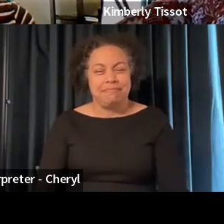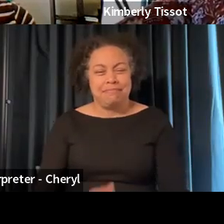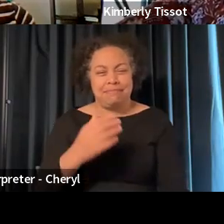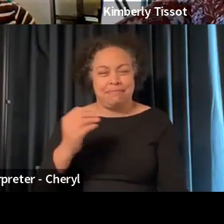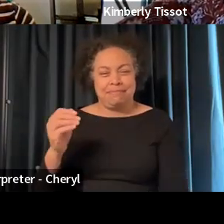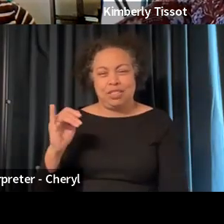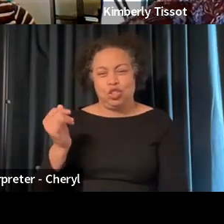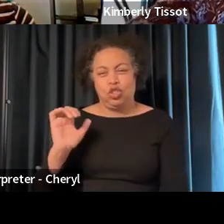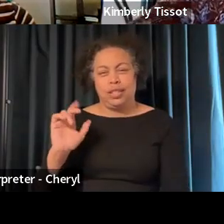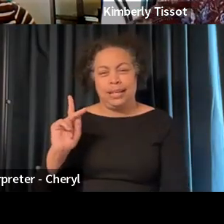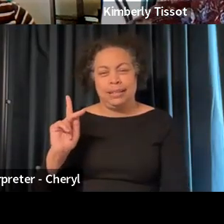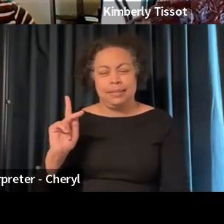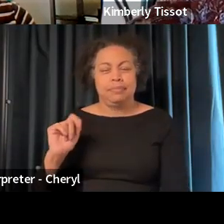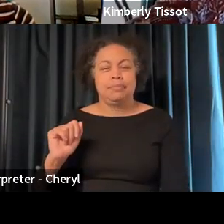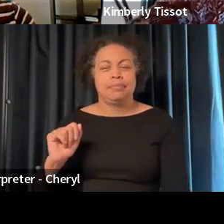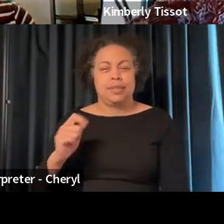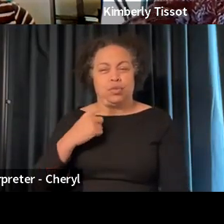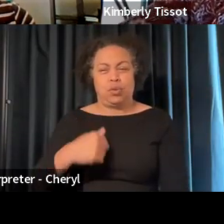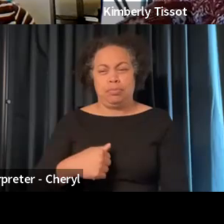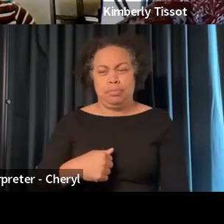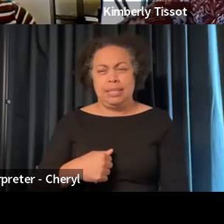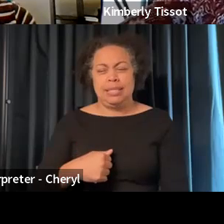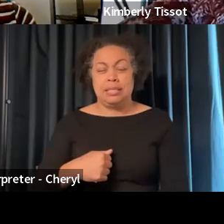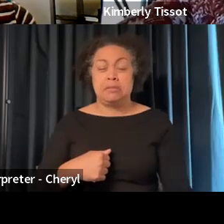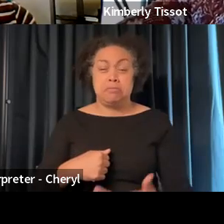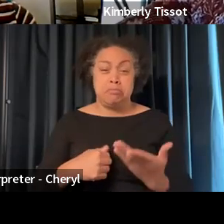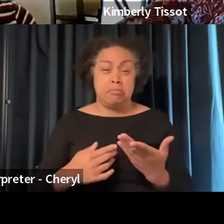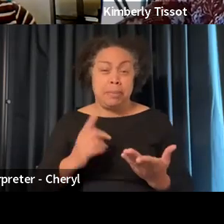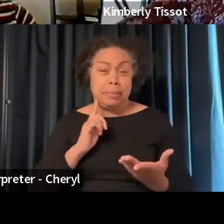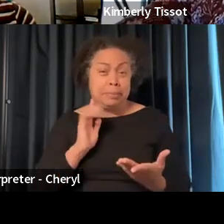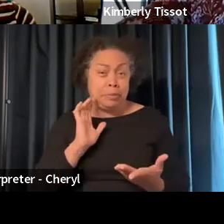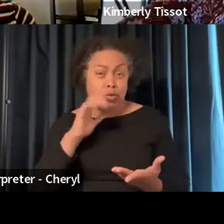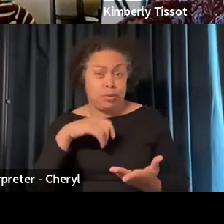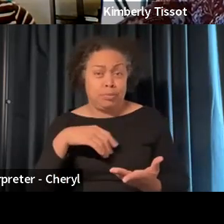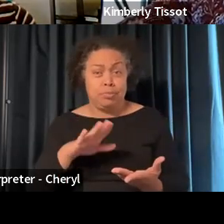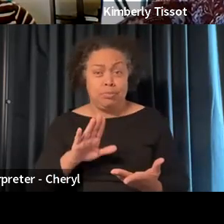And for me, I know this is gonna sound kind of funny, but